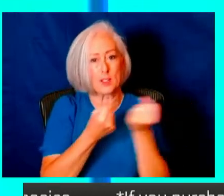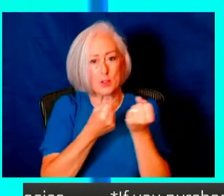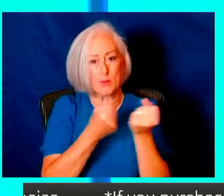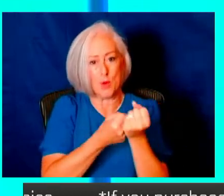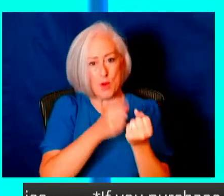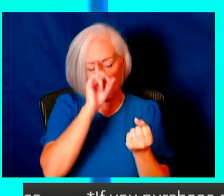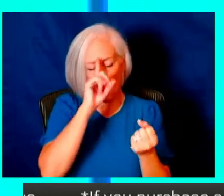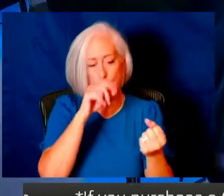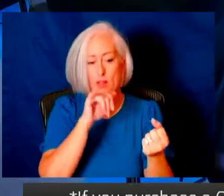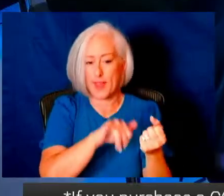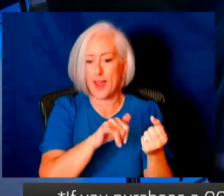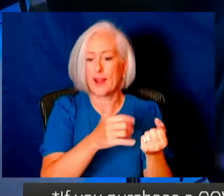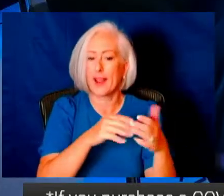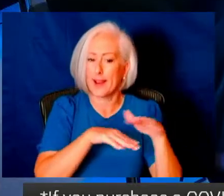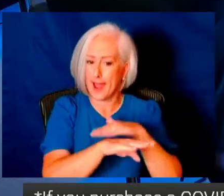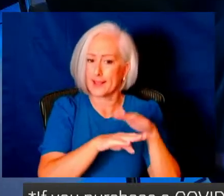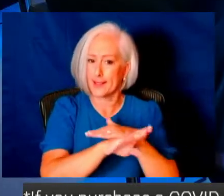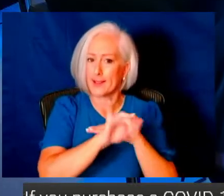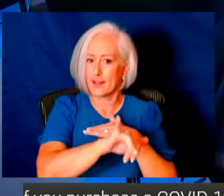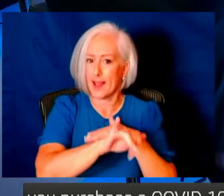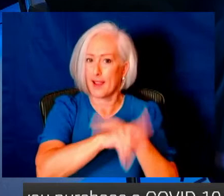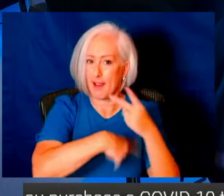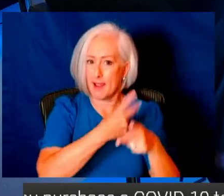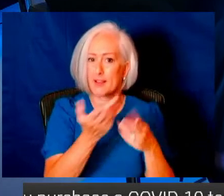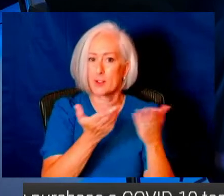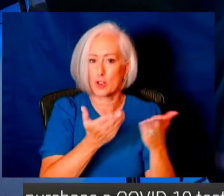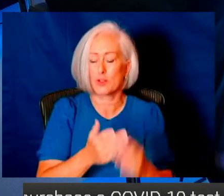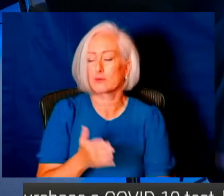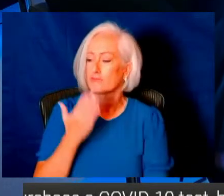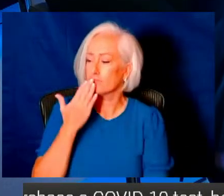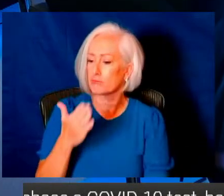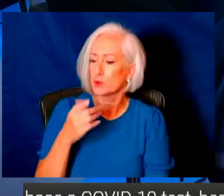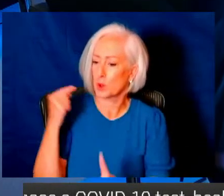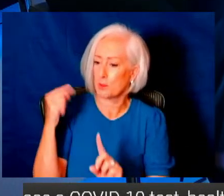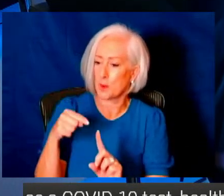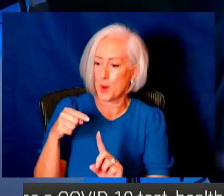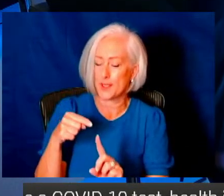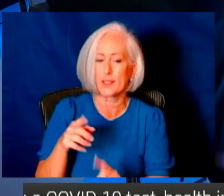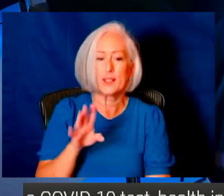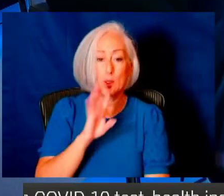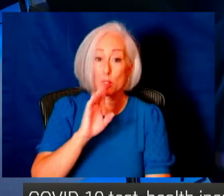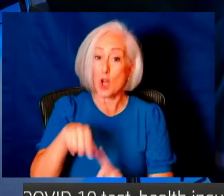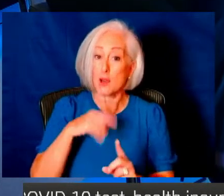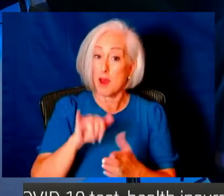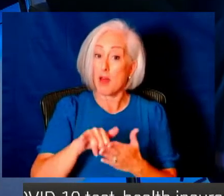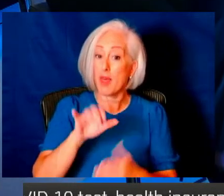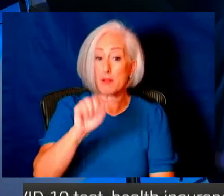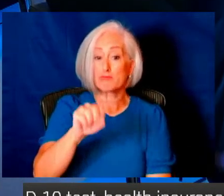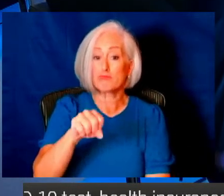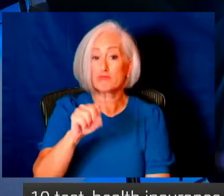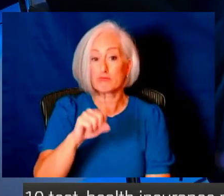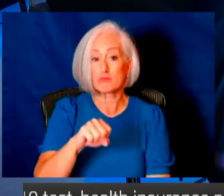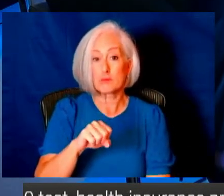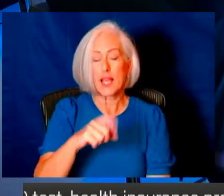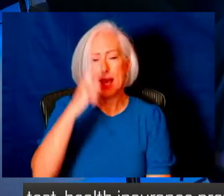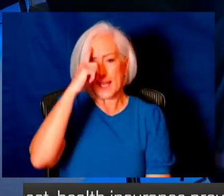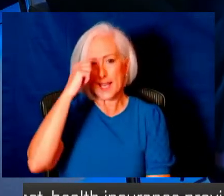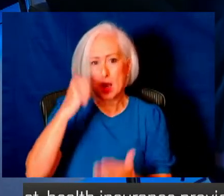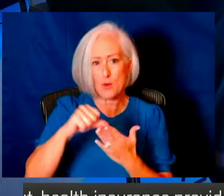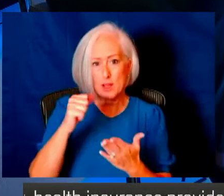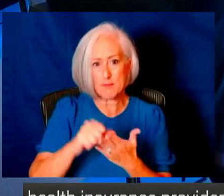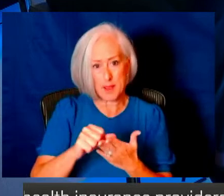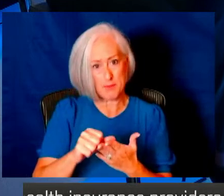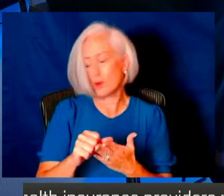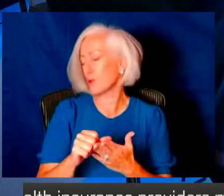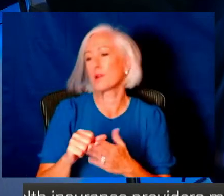services. Yeah, and I think that's a great point. We talk a lot, but I just remember even as an interracial couple, there are